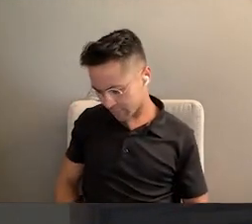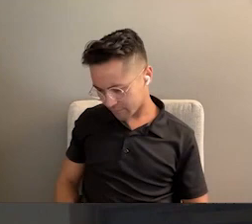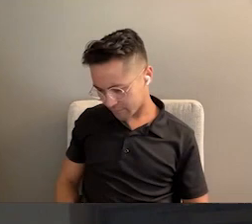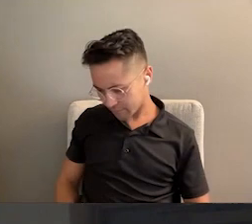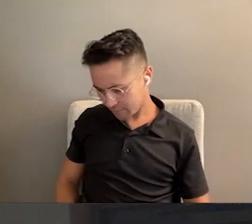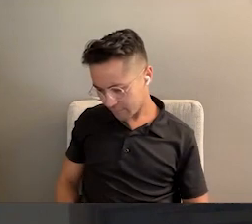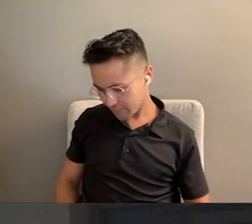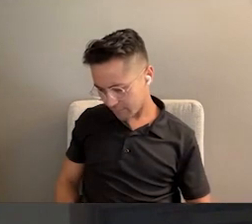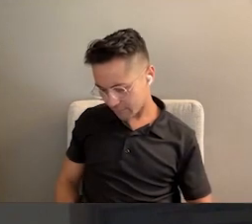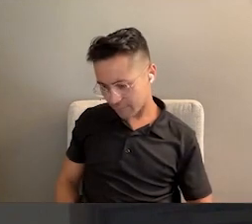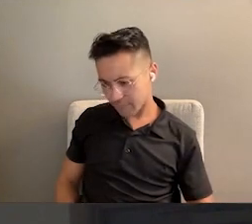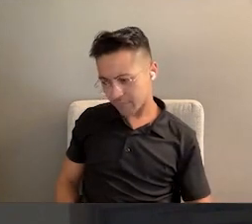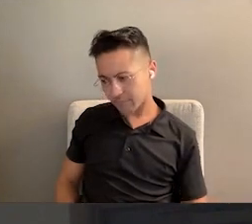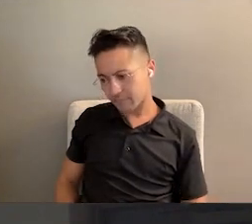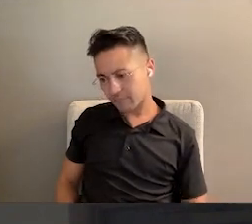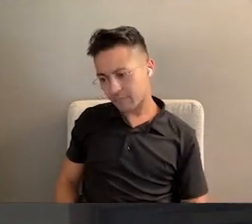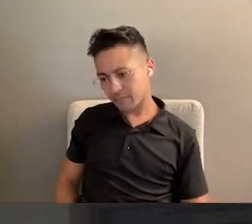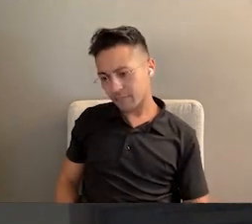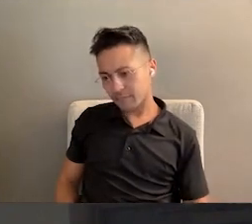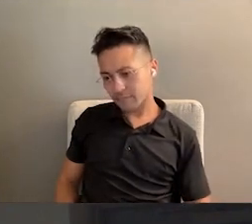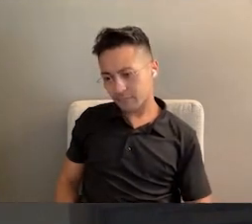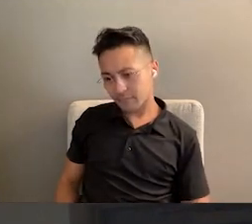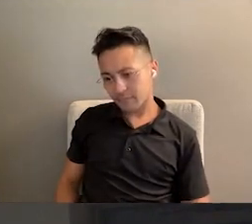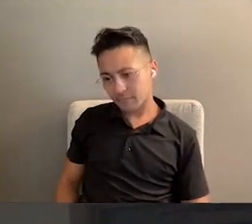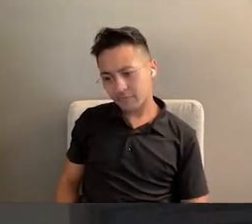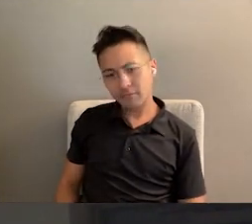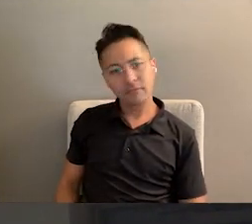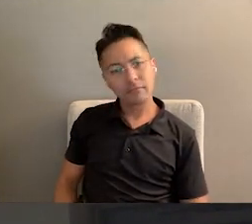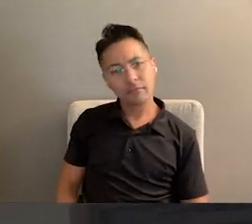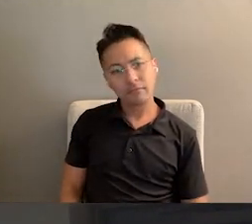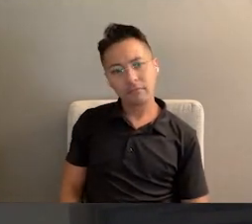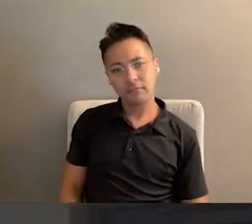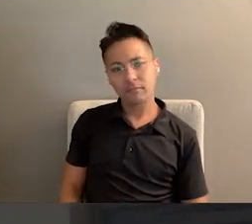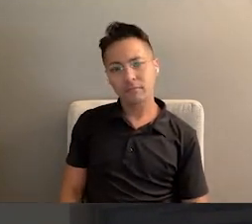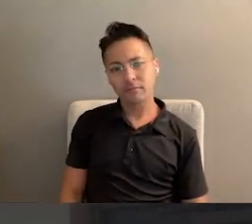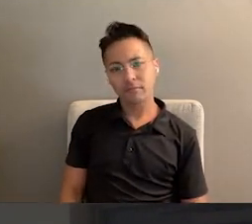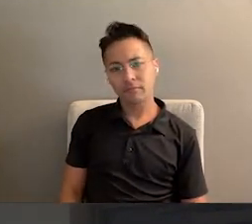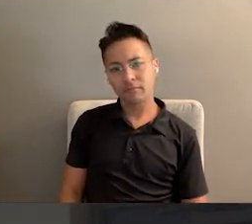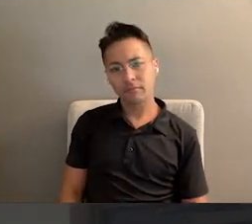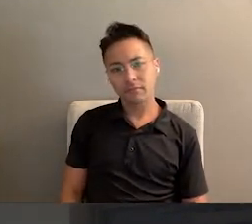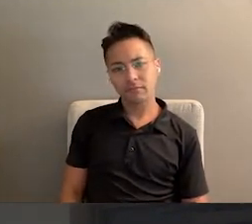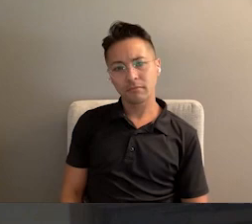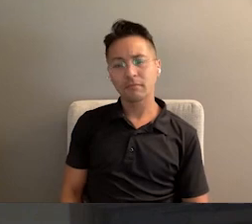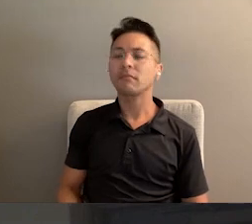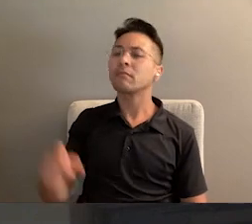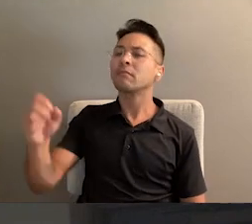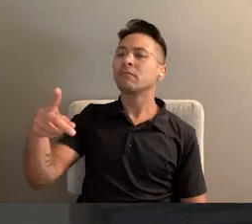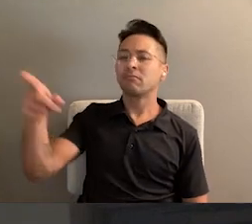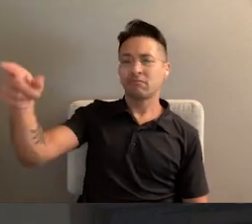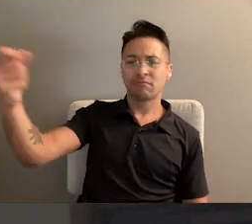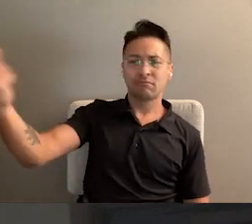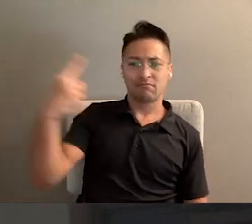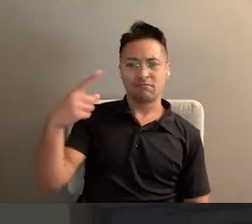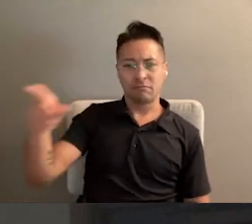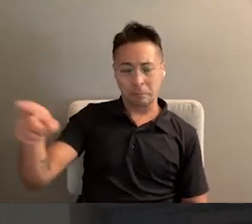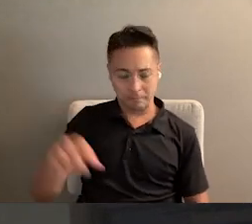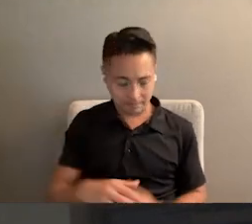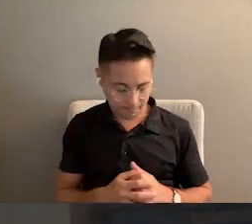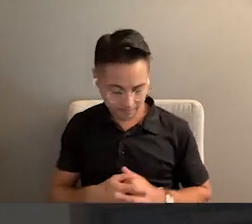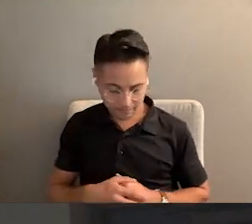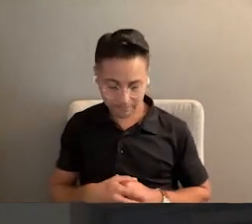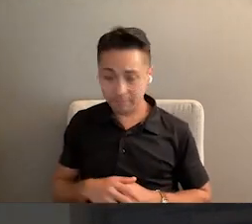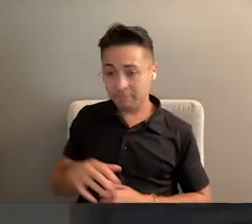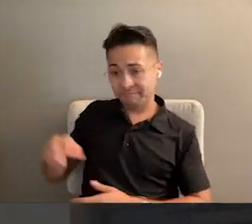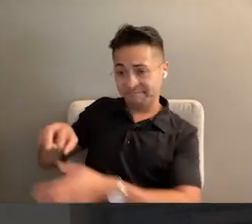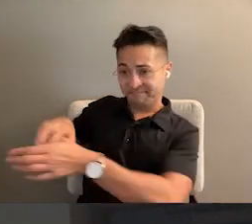Yes, ma'am, yes. Two questions. Going back, you said you must reapply again if you switch. Do you mean for the waiver altogether or just